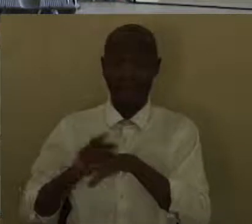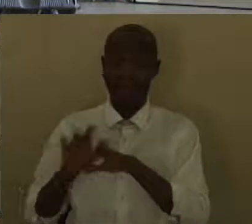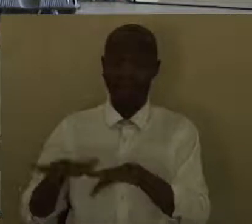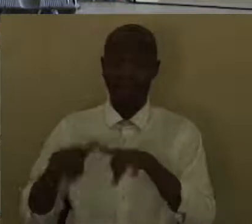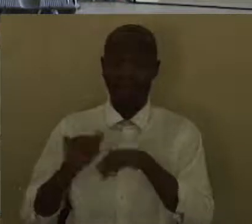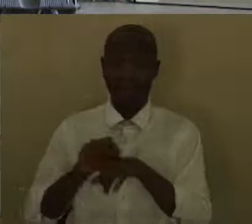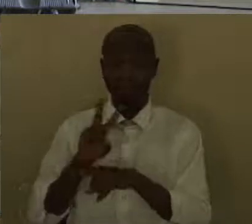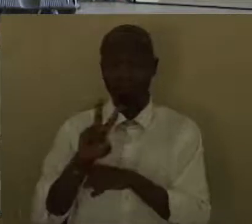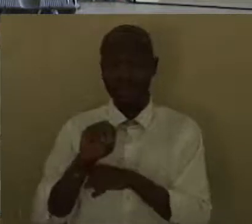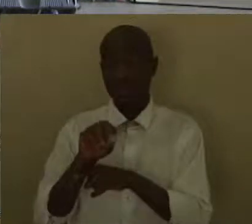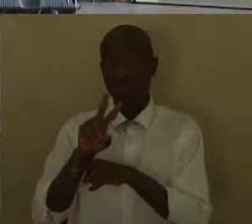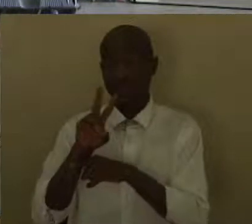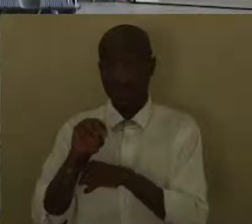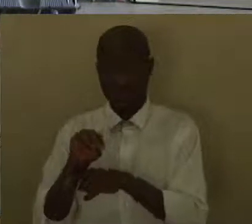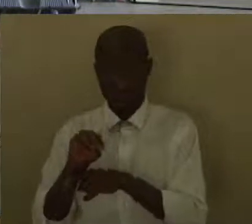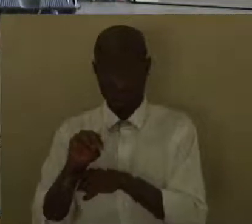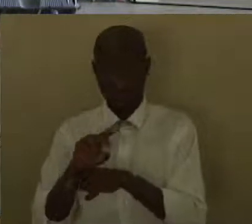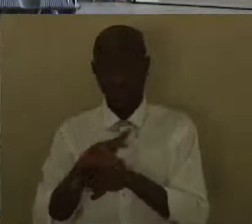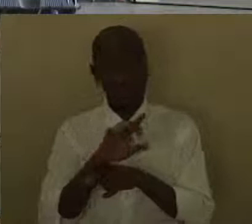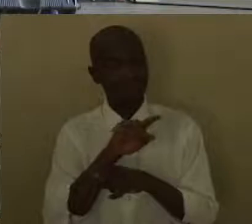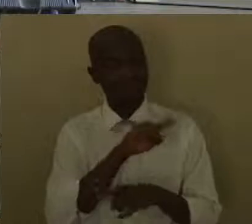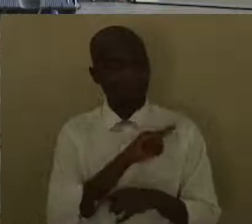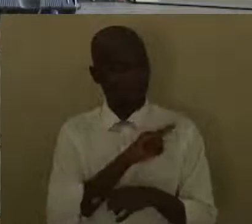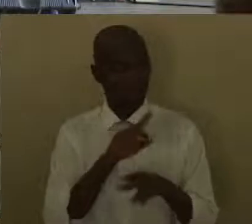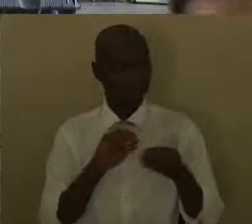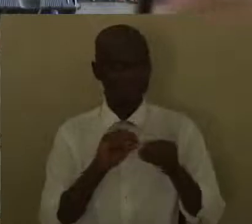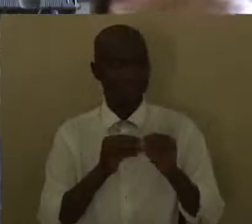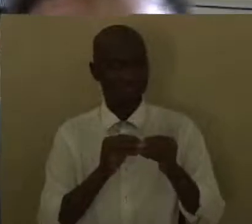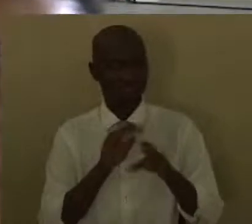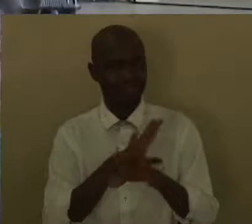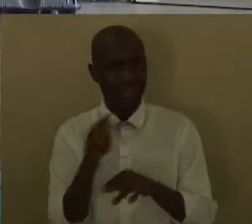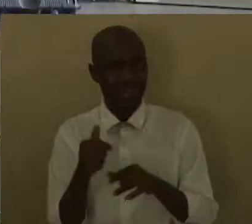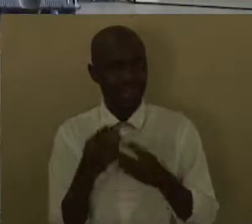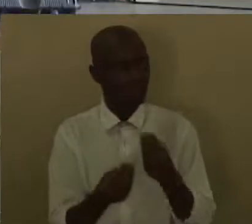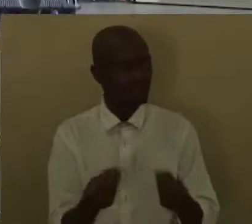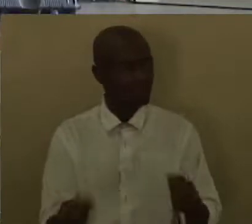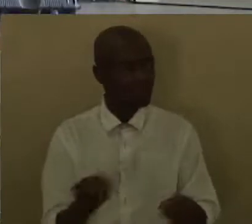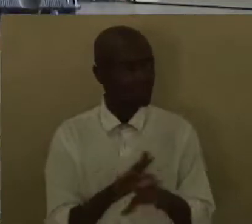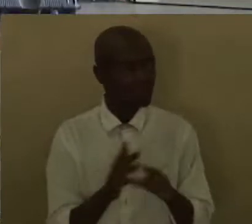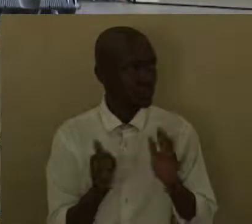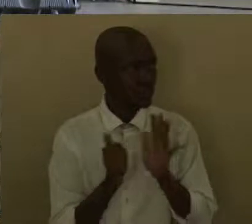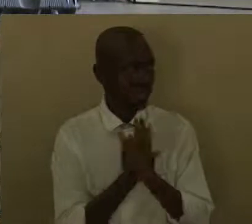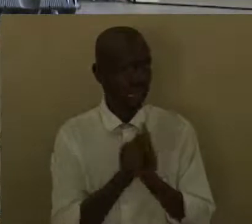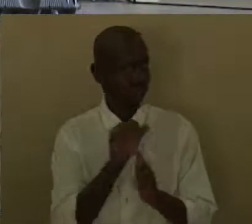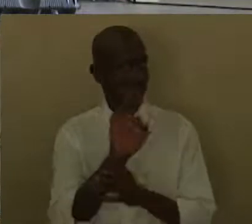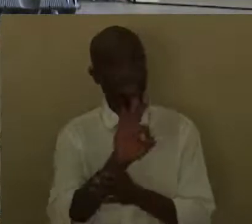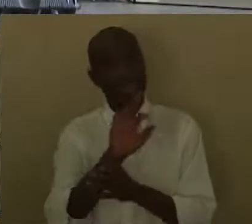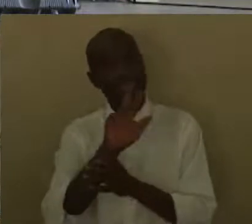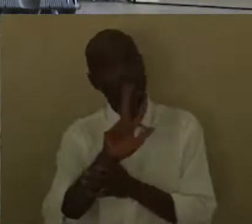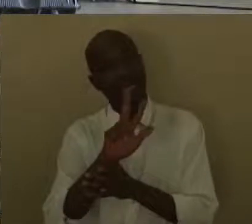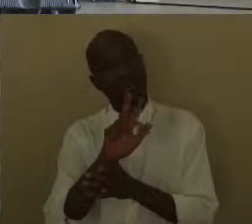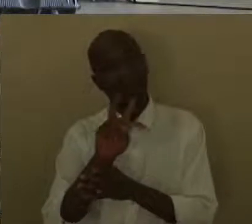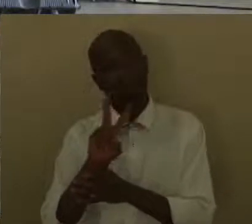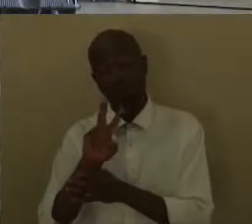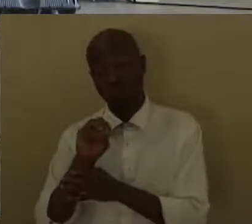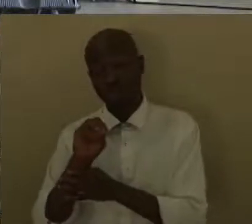2020 in order to make certain amendments to the Children's Act number 38 of